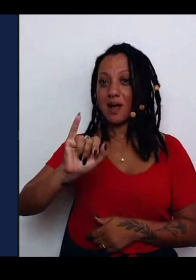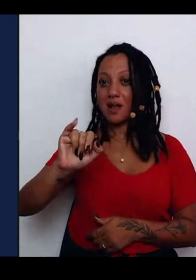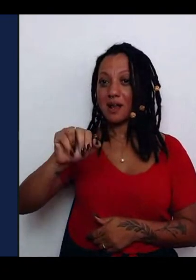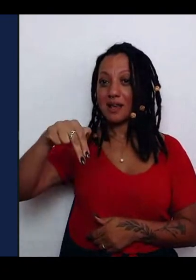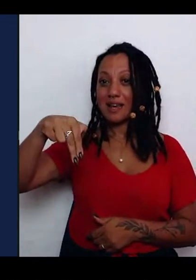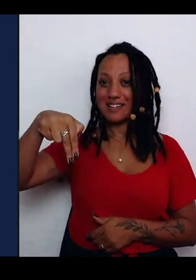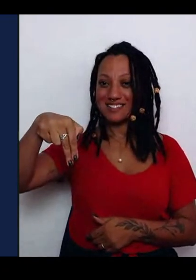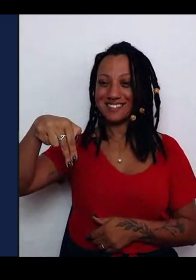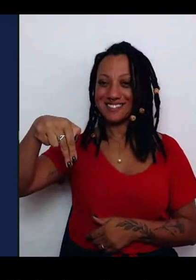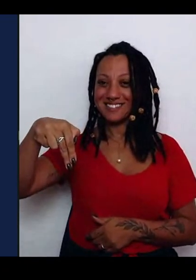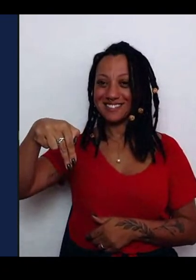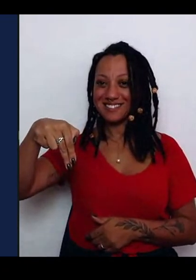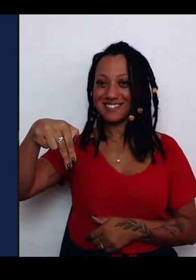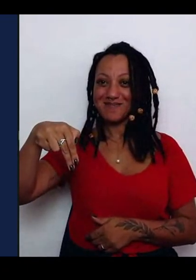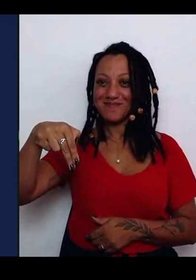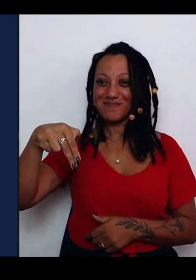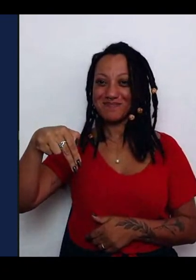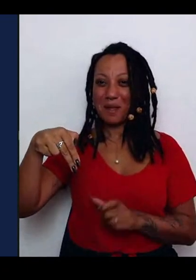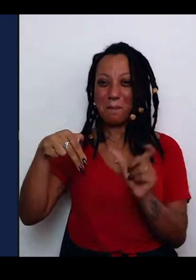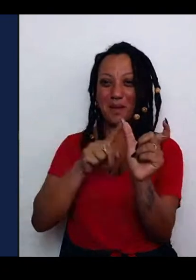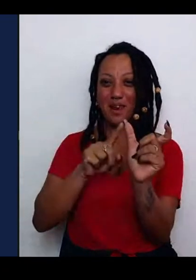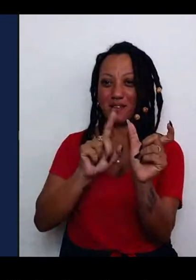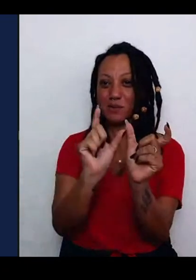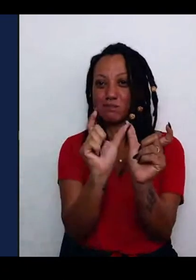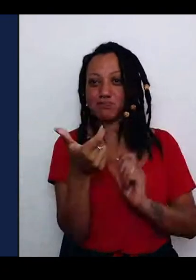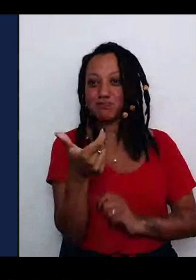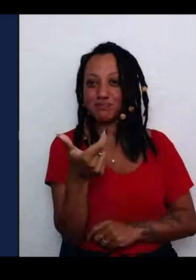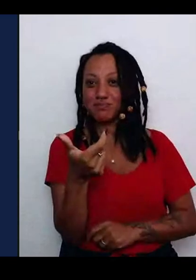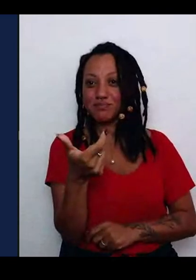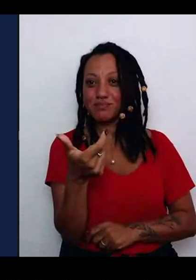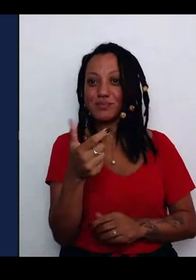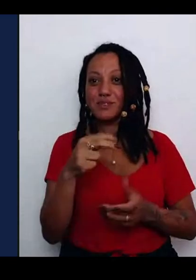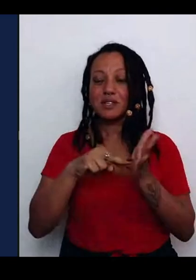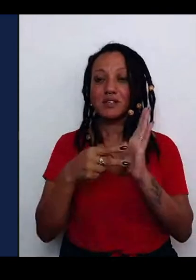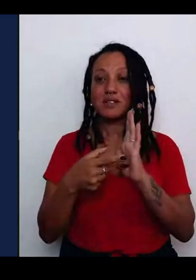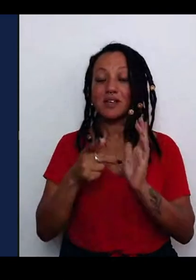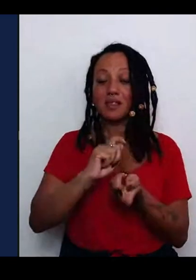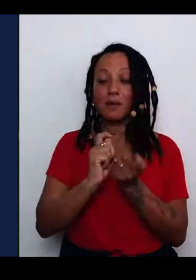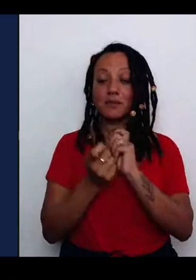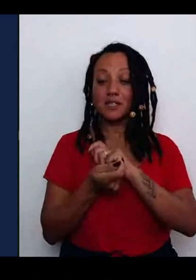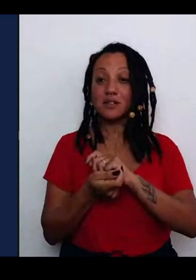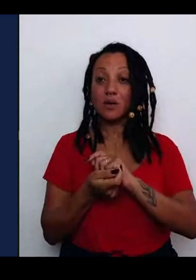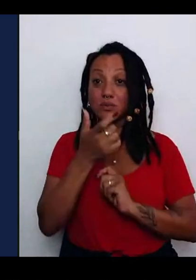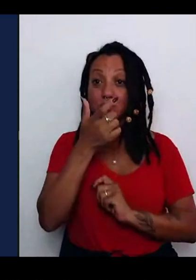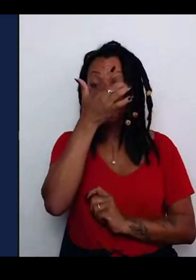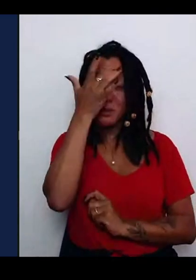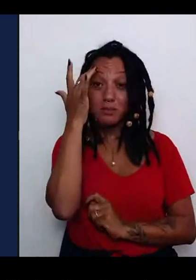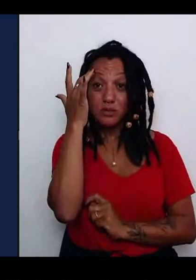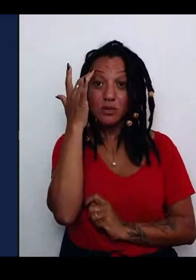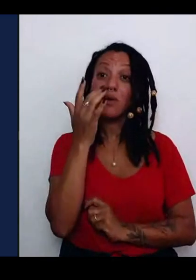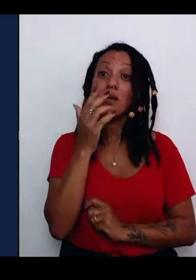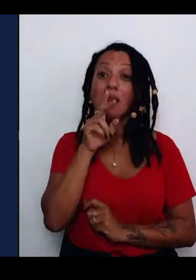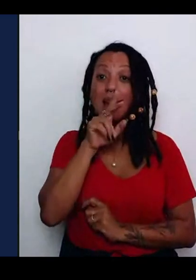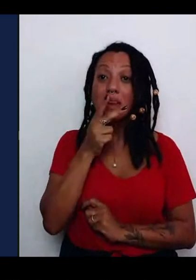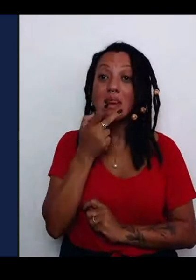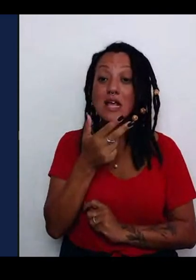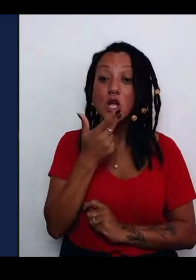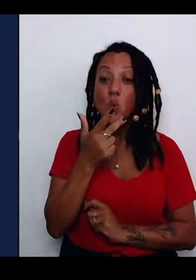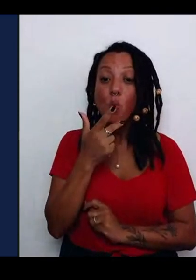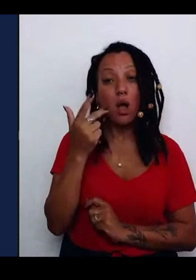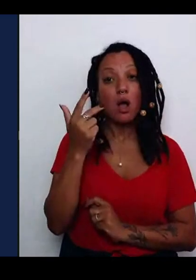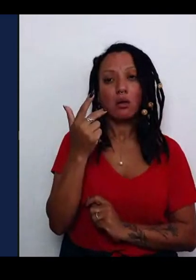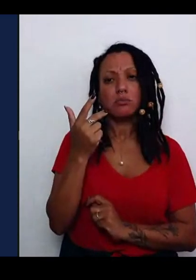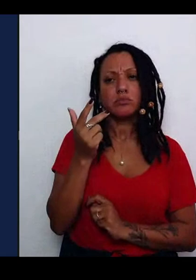an adaptation of a lone known language that allows for a community of individuals to exchange